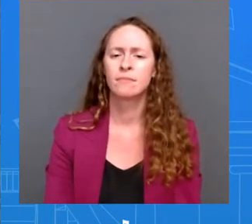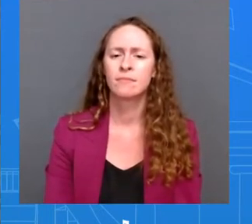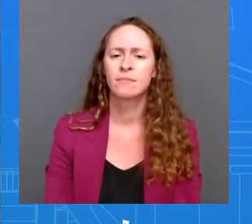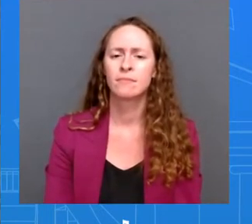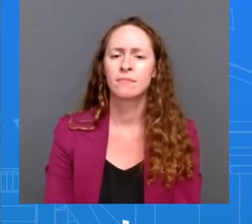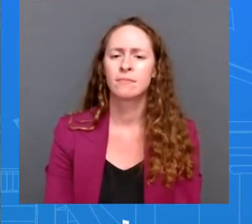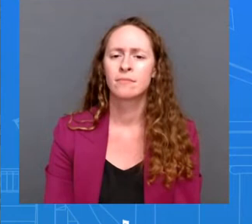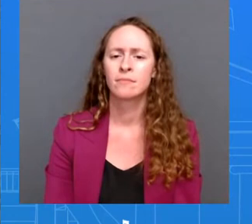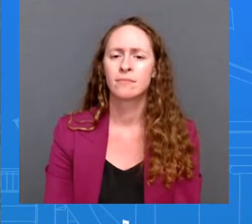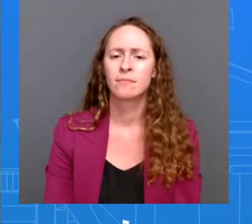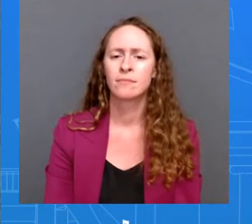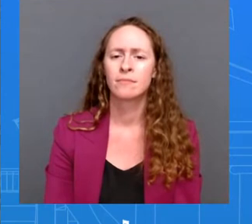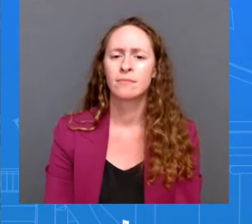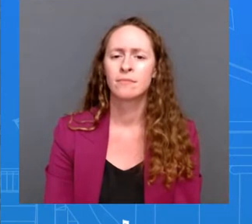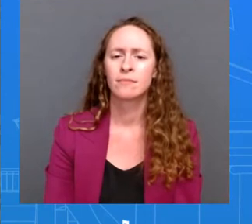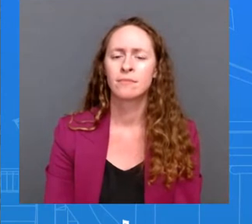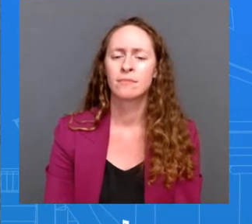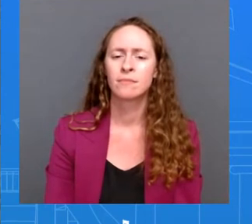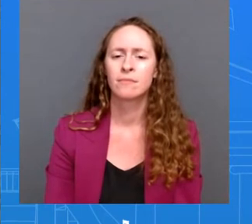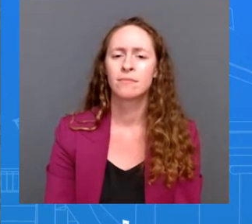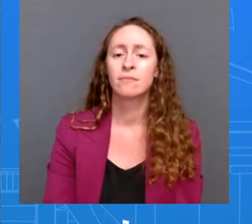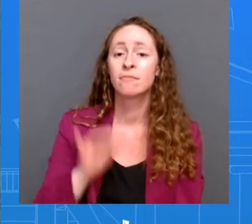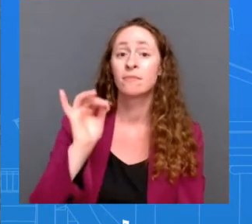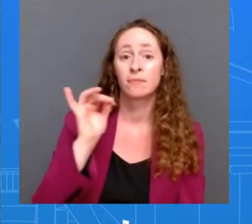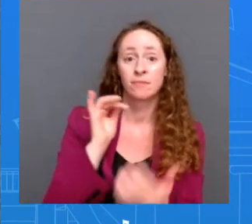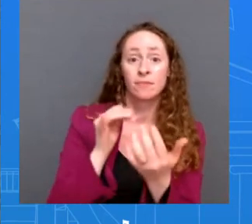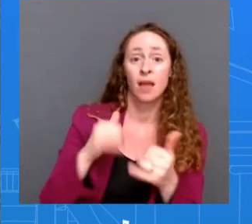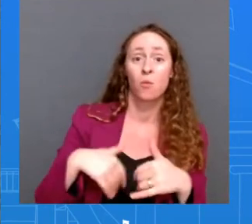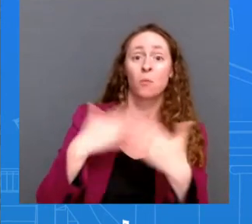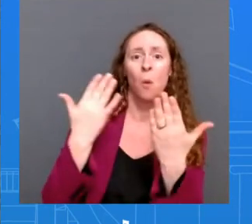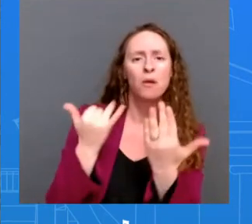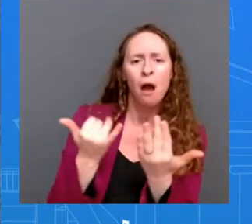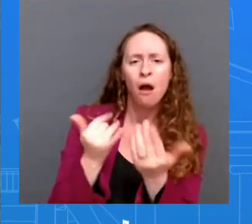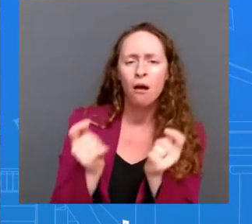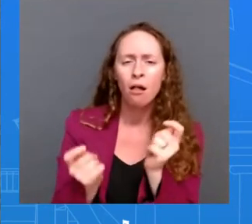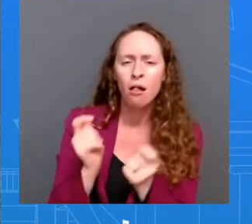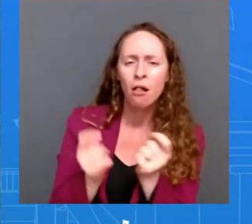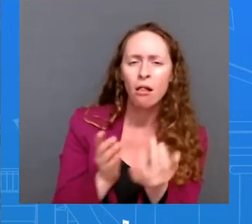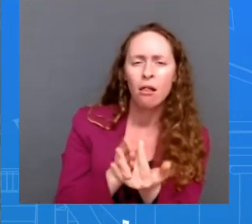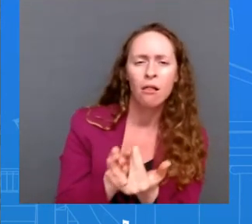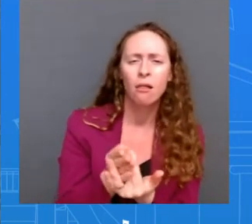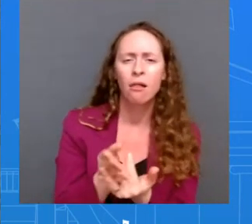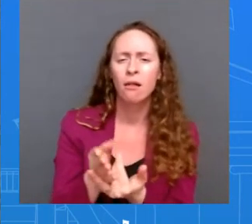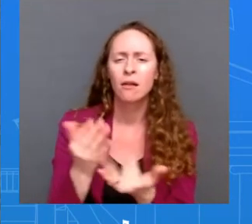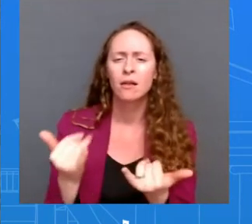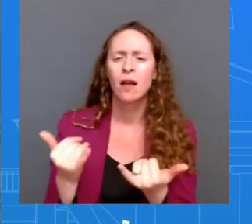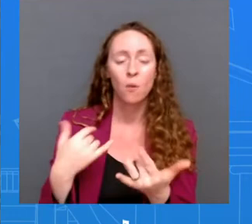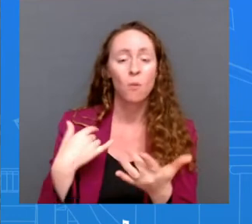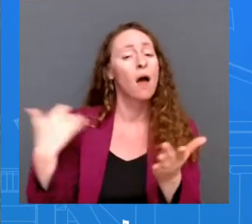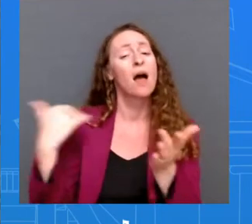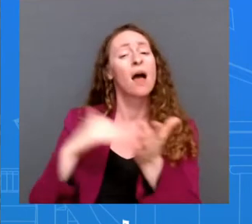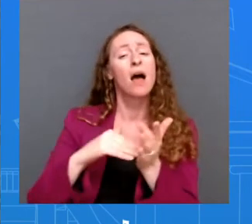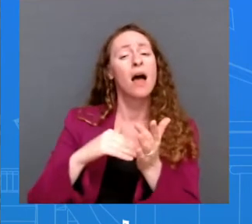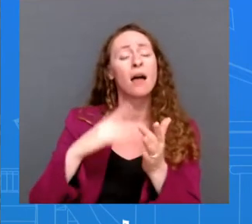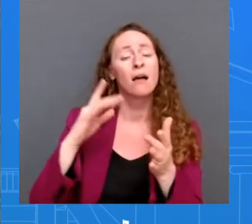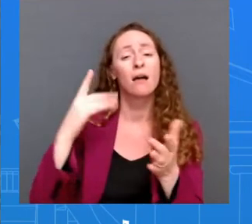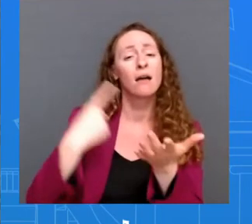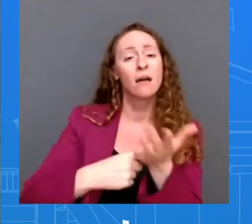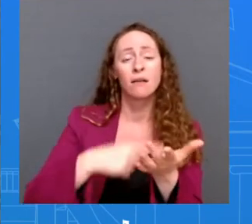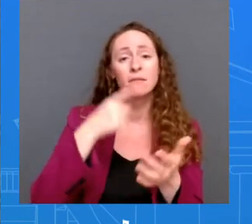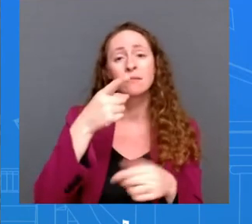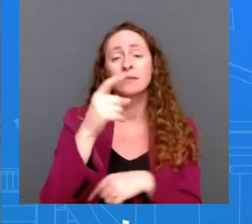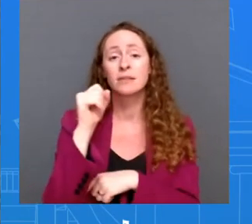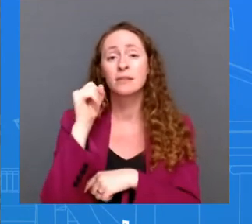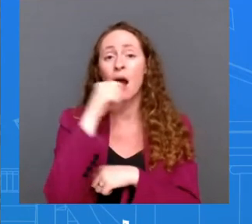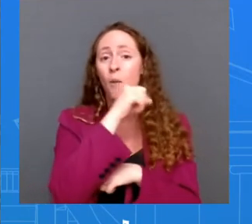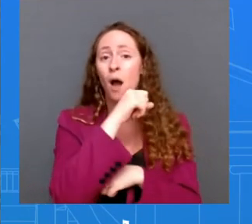will only add that the Taiwan Relations Act, which is the law of the land, does provide the administration a lot